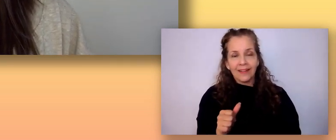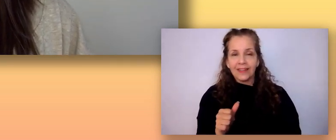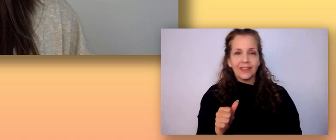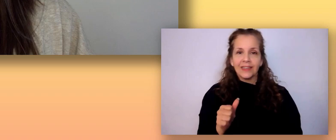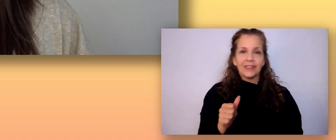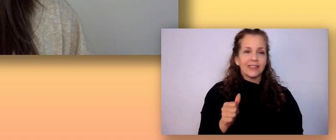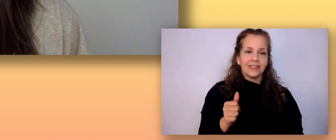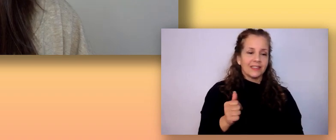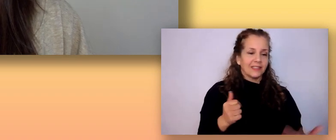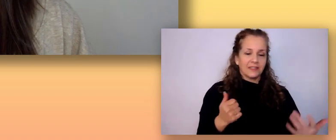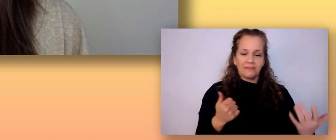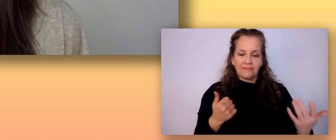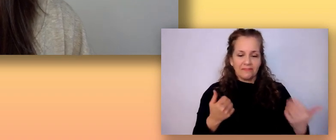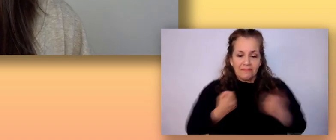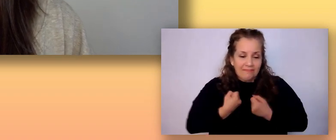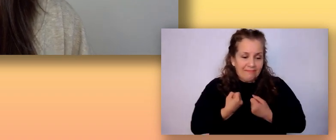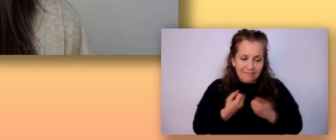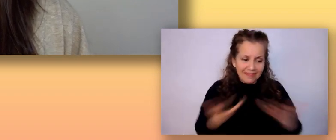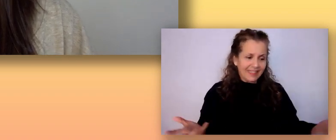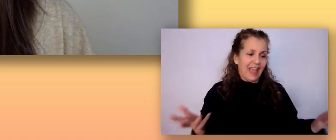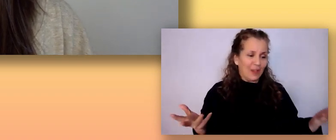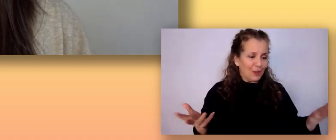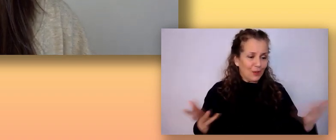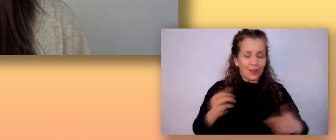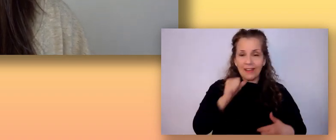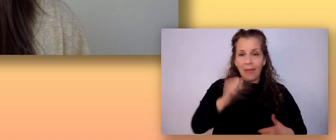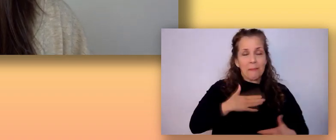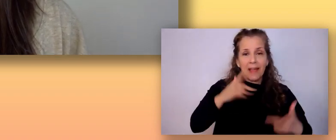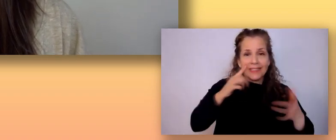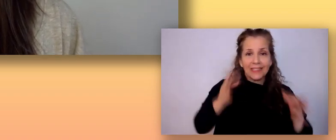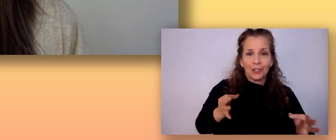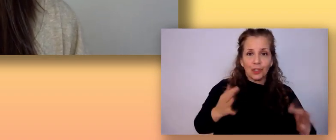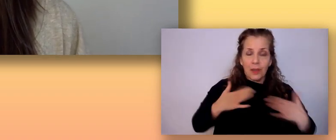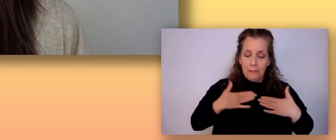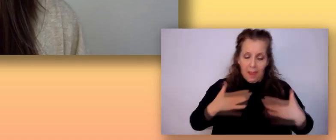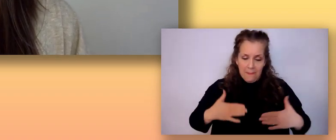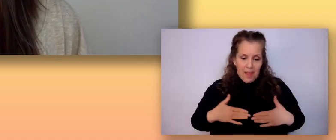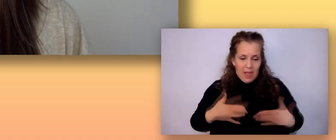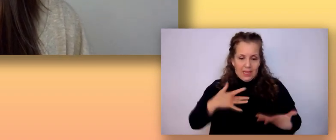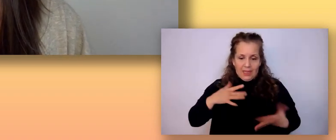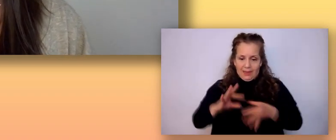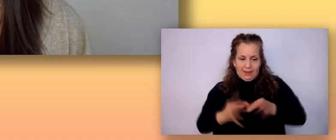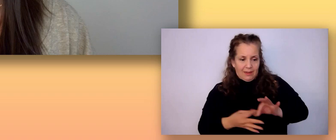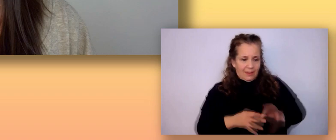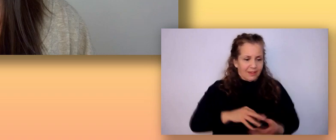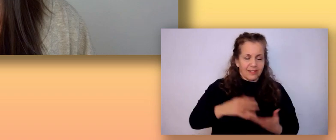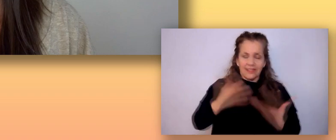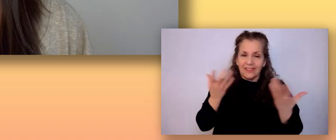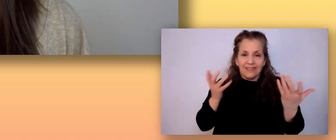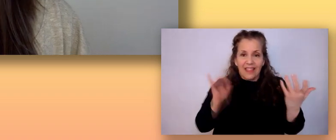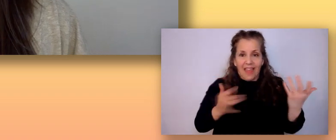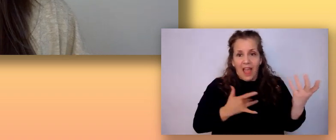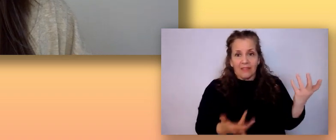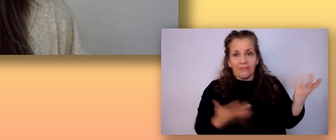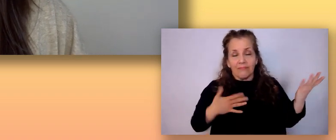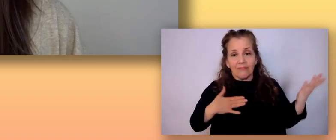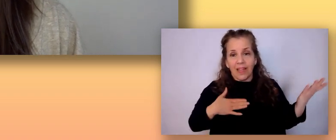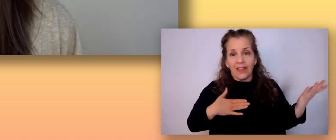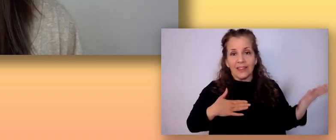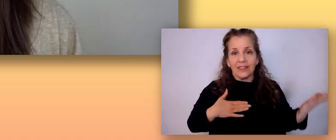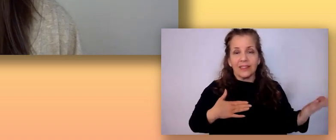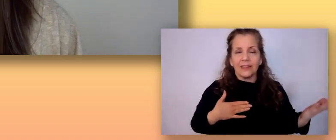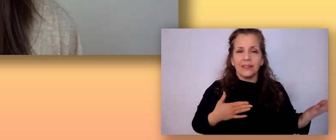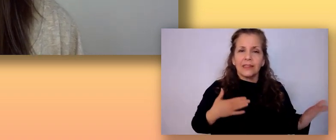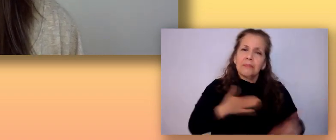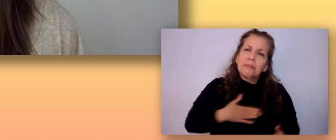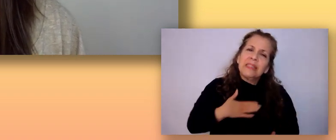No, I didn't choose to be this tired. This is now the way my body is wired. Please stop and really try to